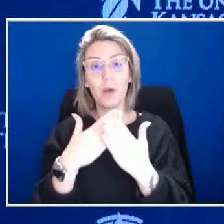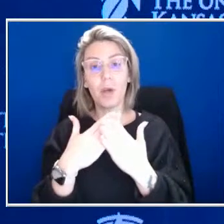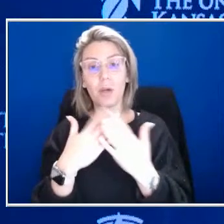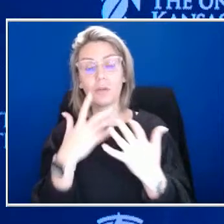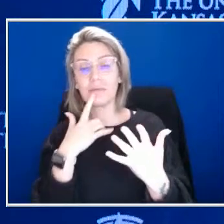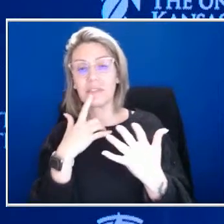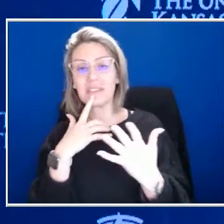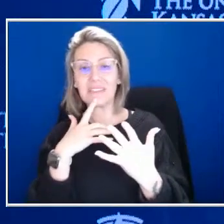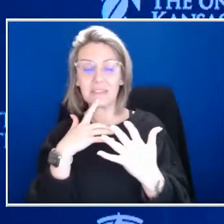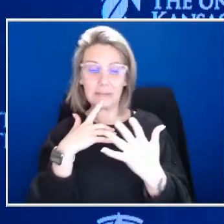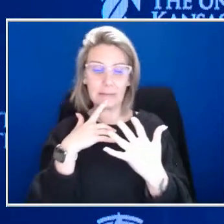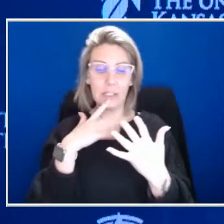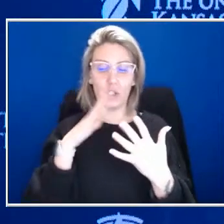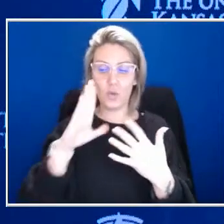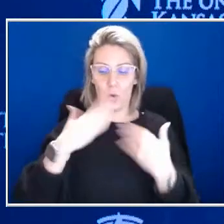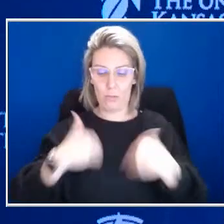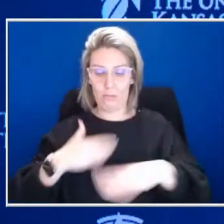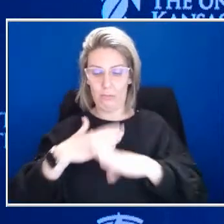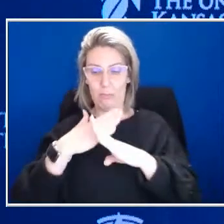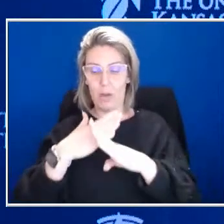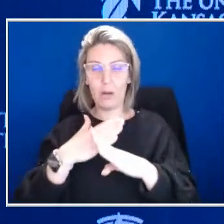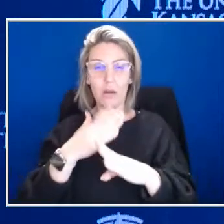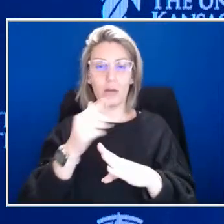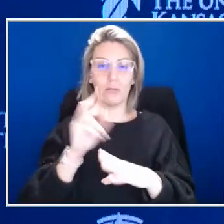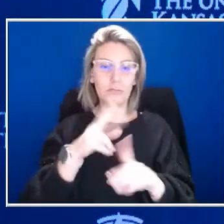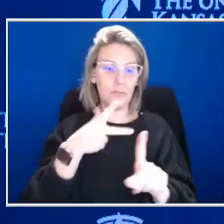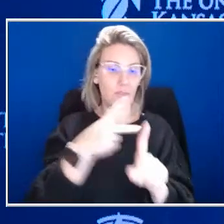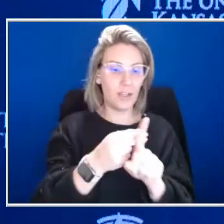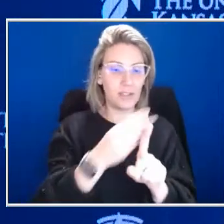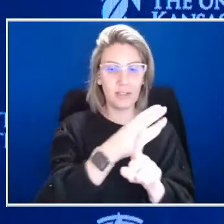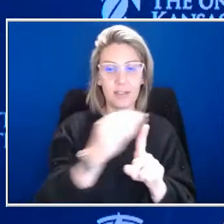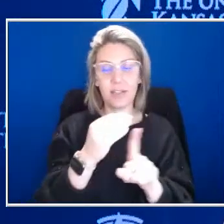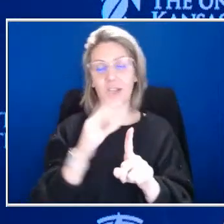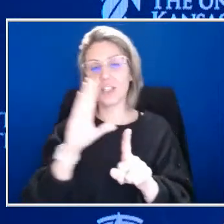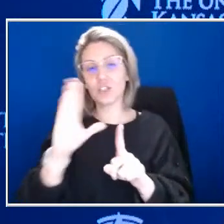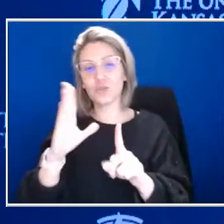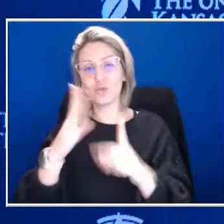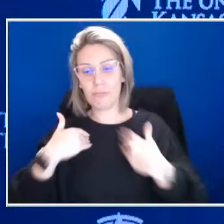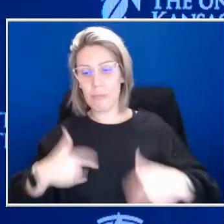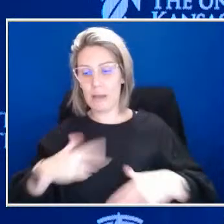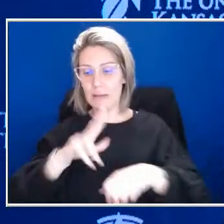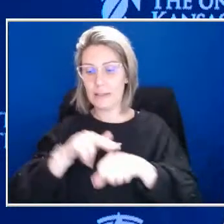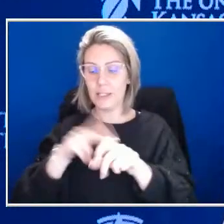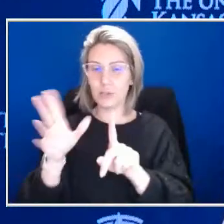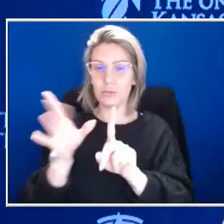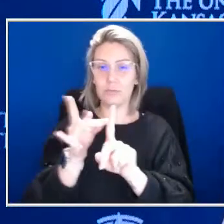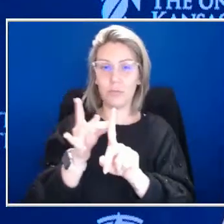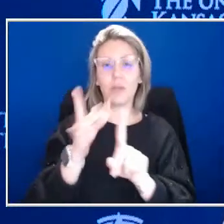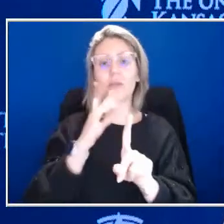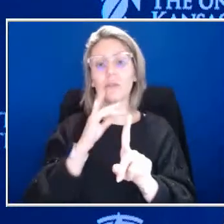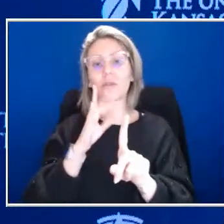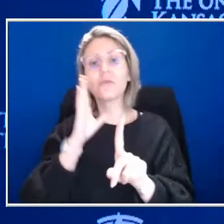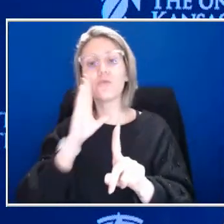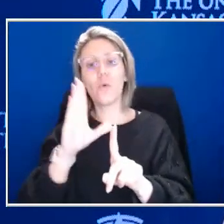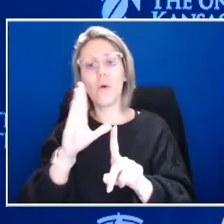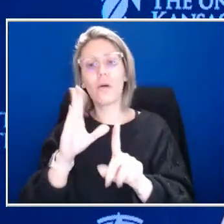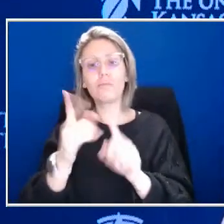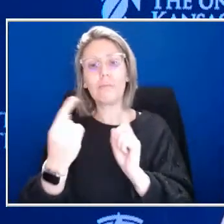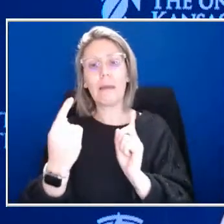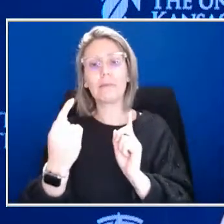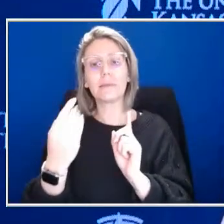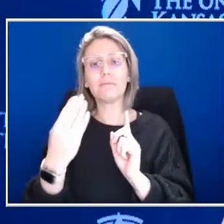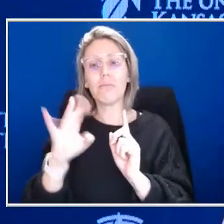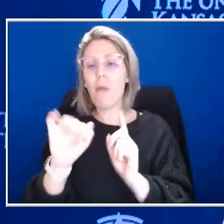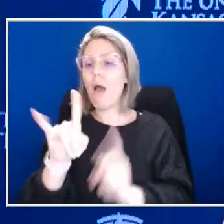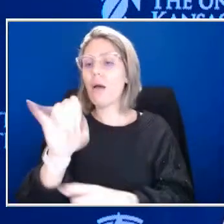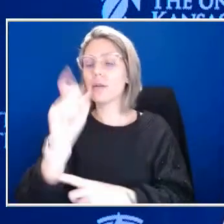you get a vaccine or after you've had a natural infection, your antibody levels will drop, and so you just need to get that bivalent to get your protection back up. You know,